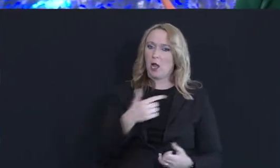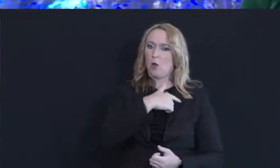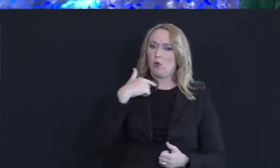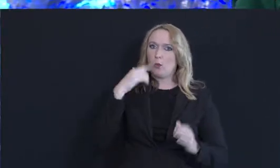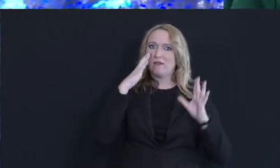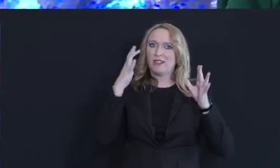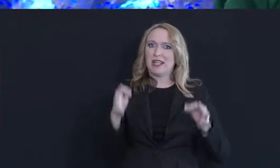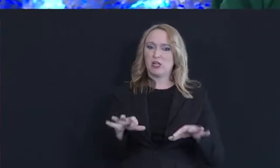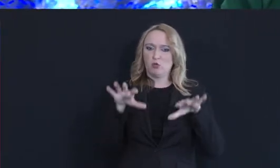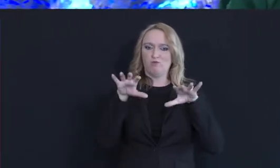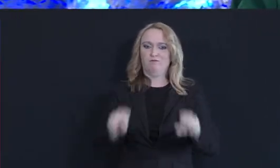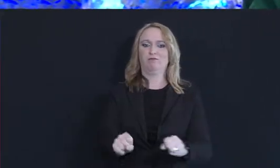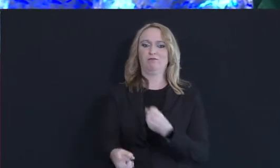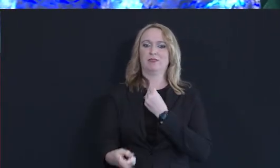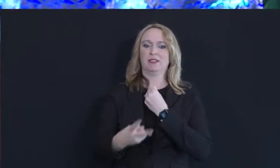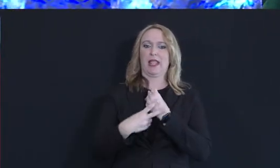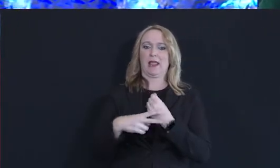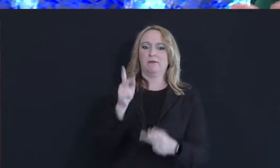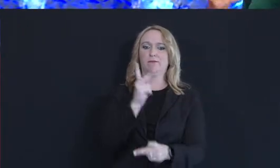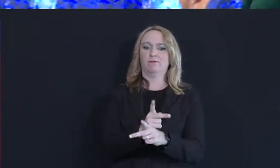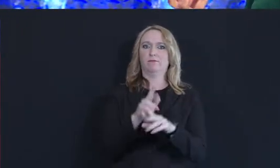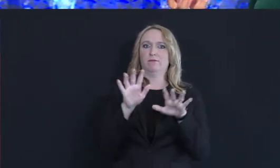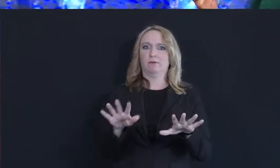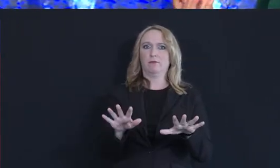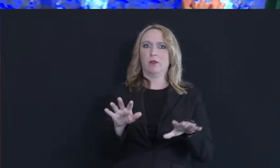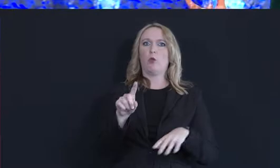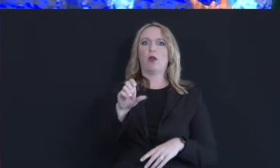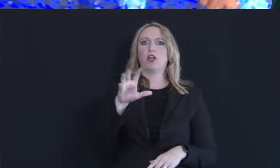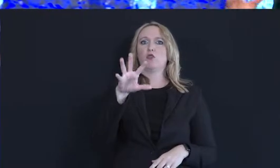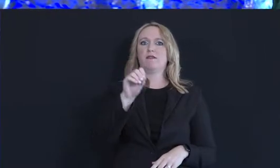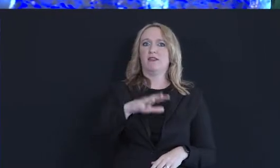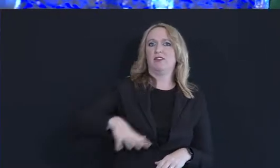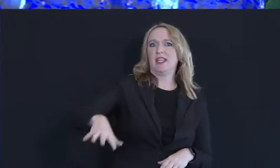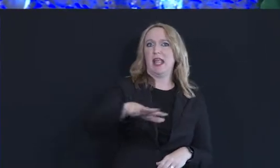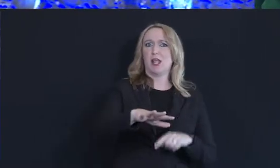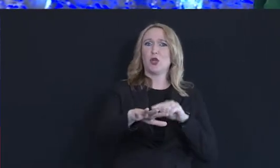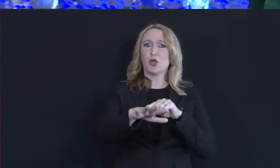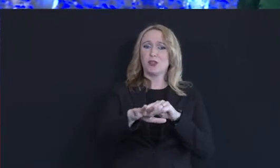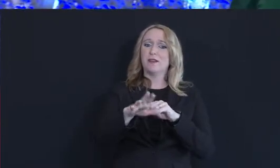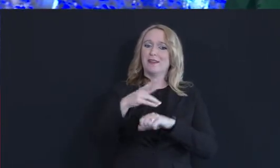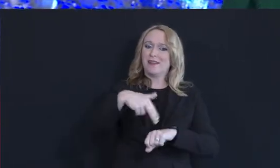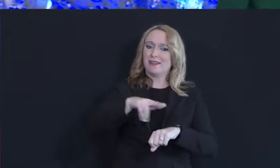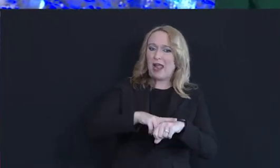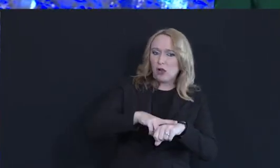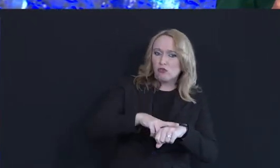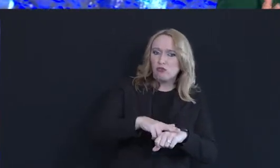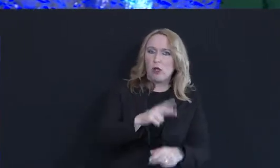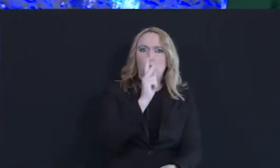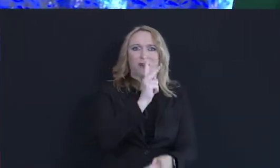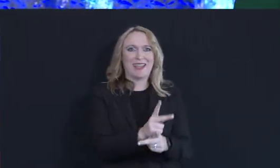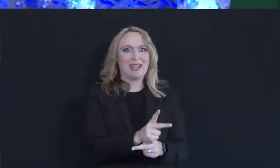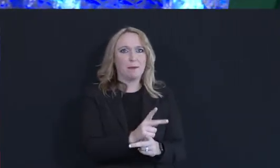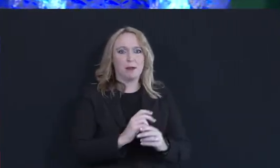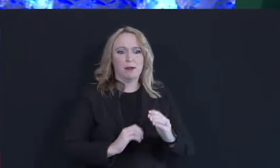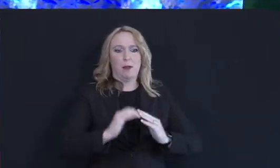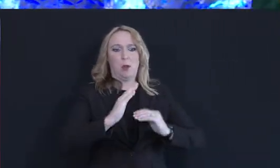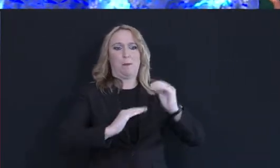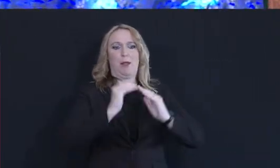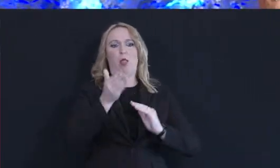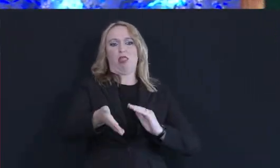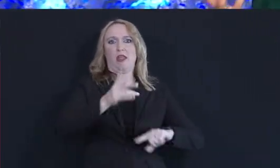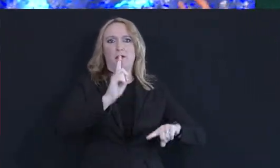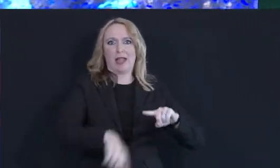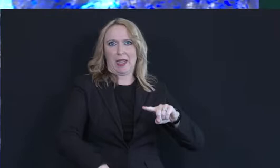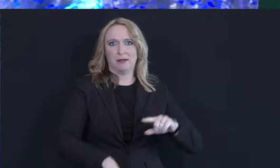space for future Generations across our city this is natural landscape that needs preserving when it comes to how the city really